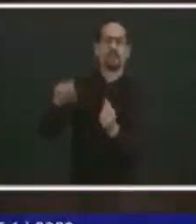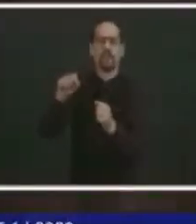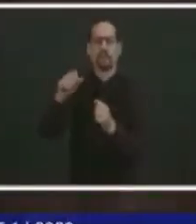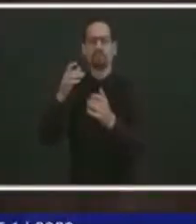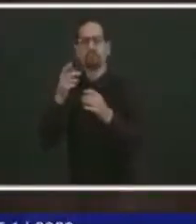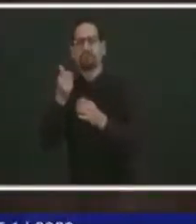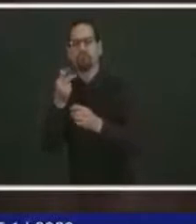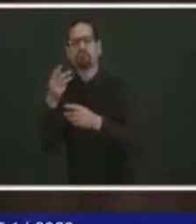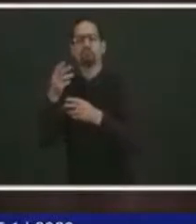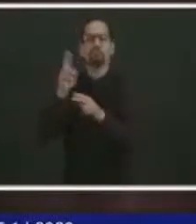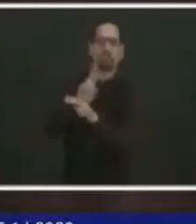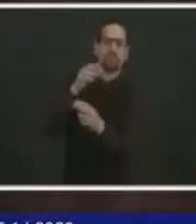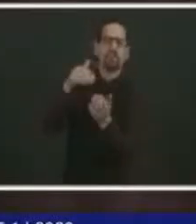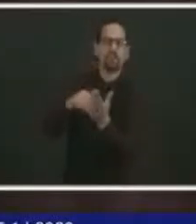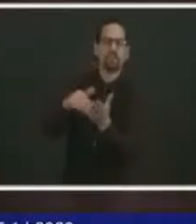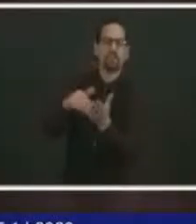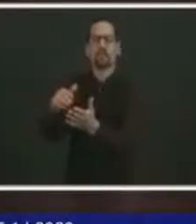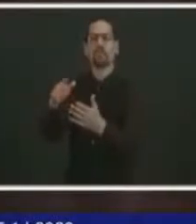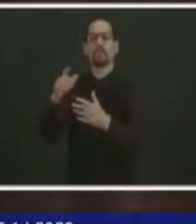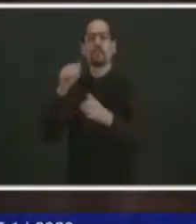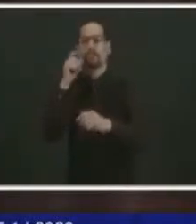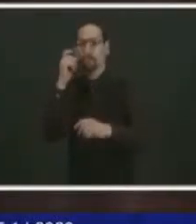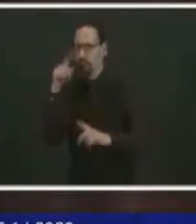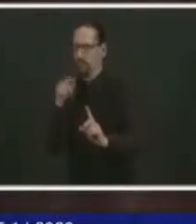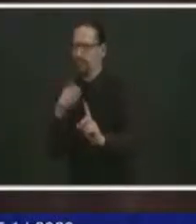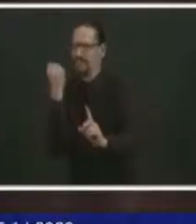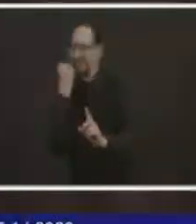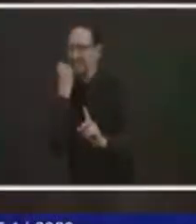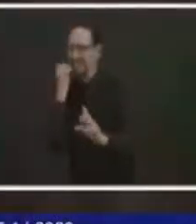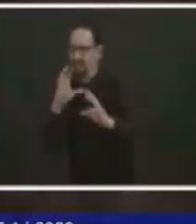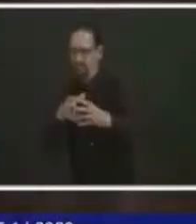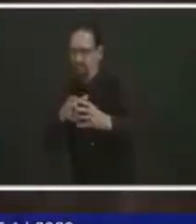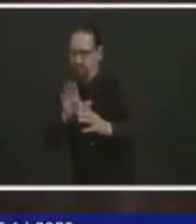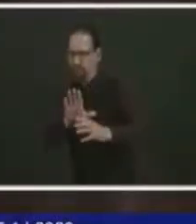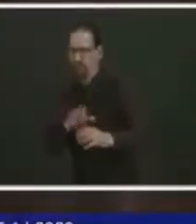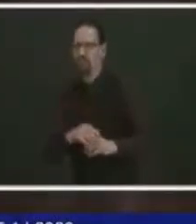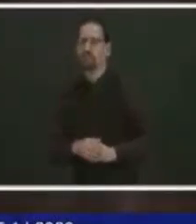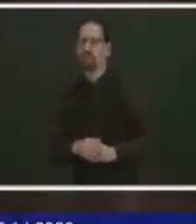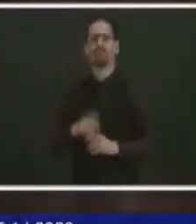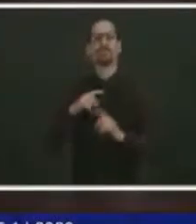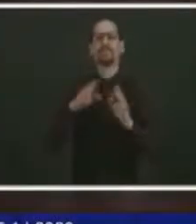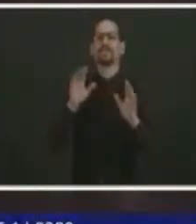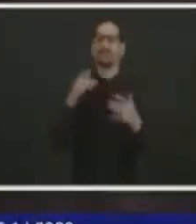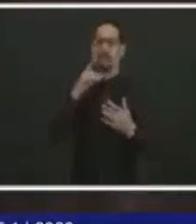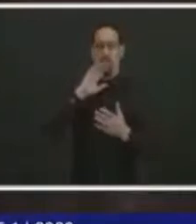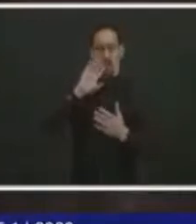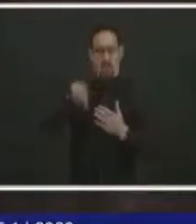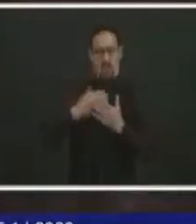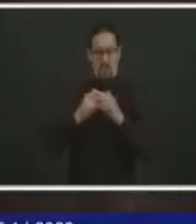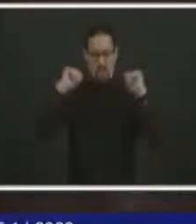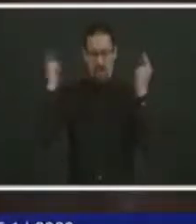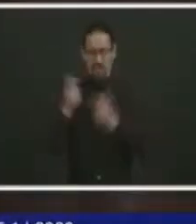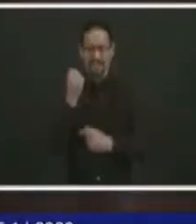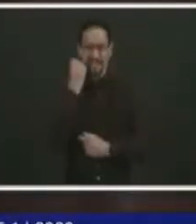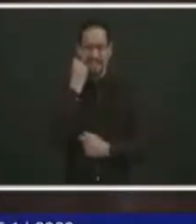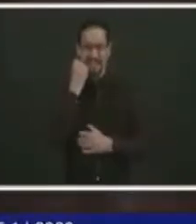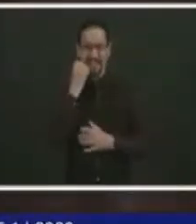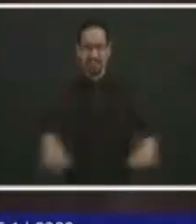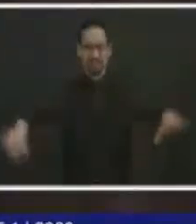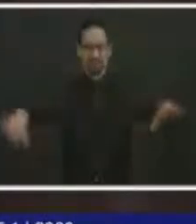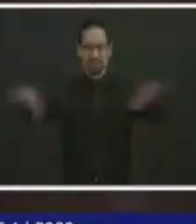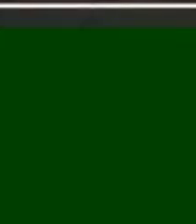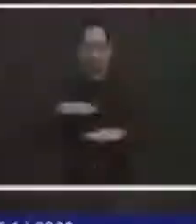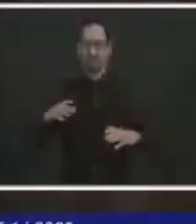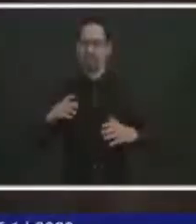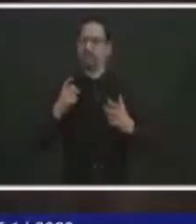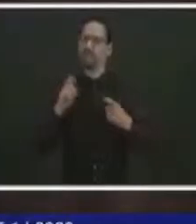procedures for dentists available where patients need oral health. But the entire dental community makes it more challenging to